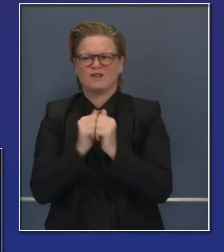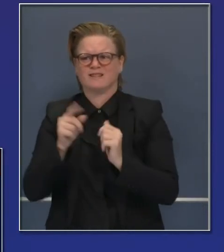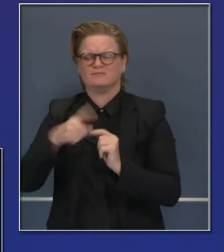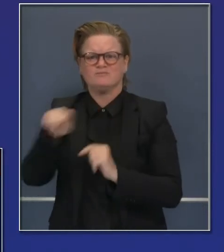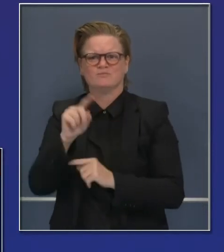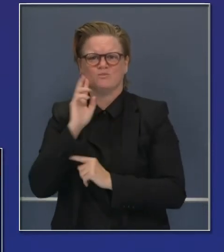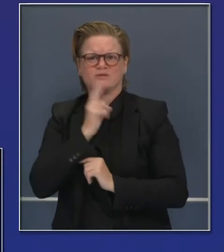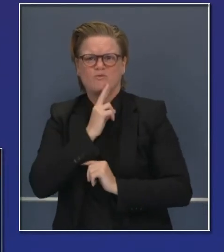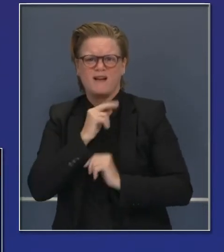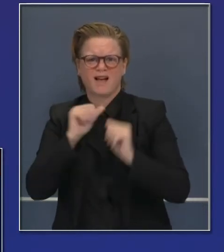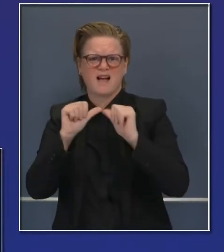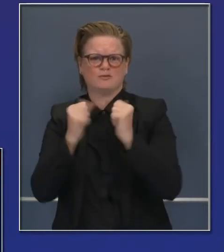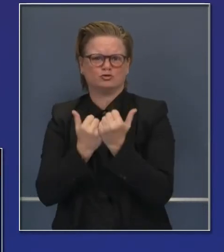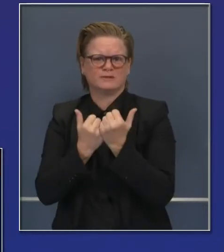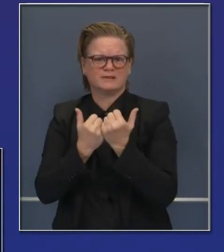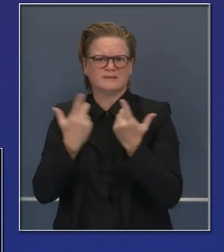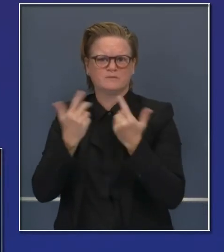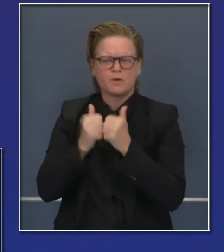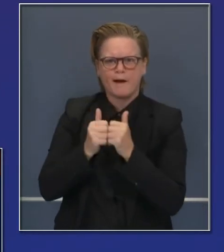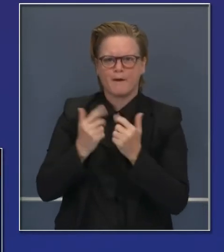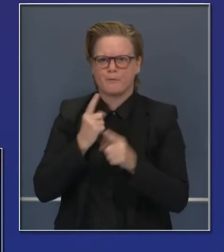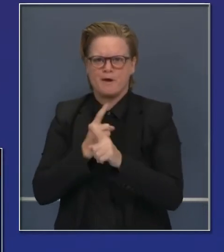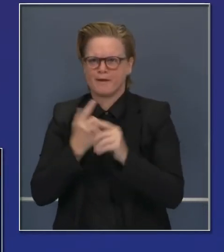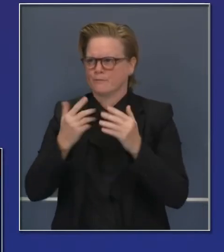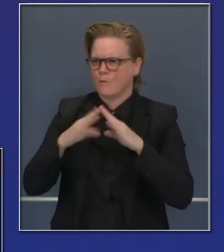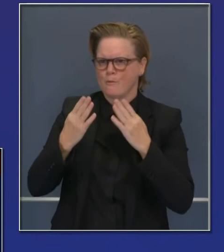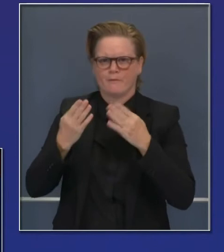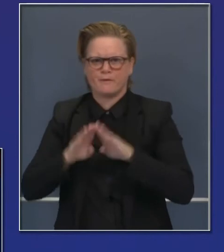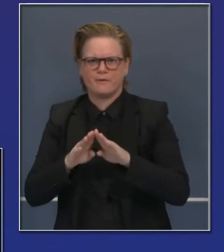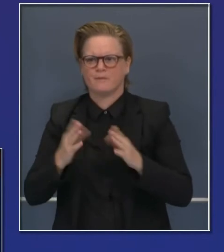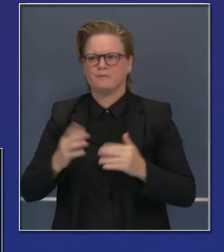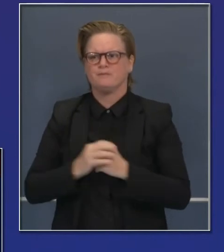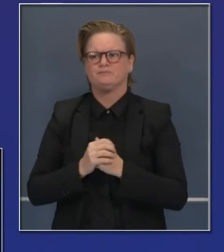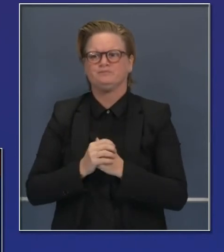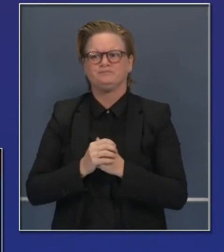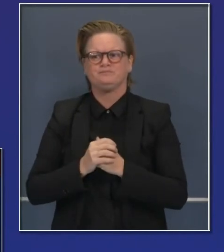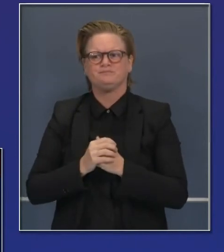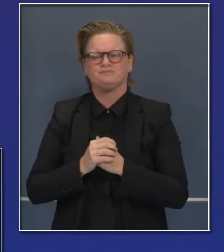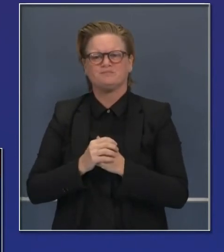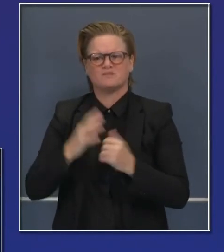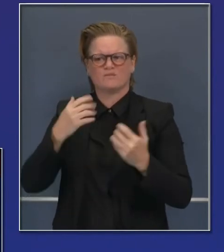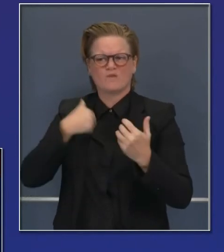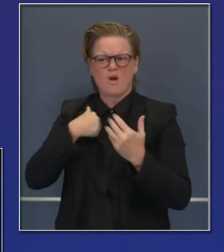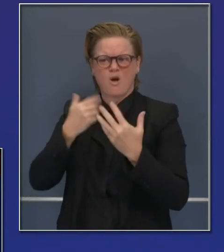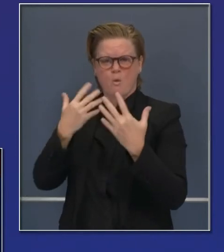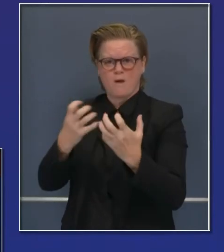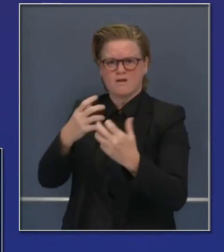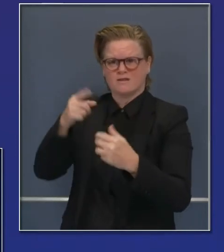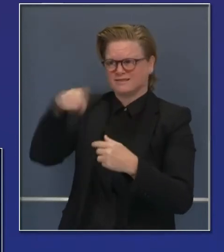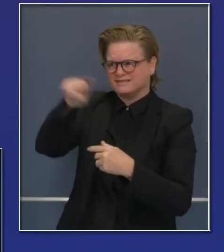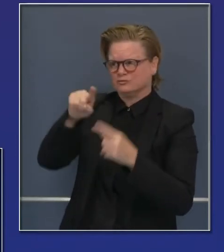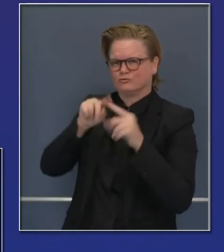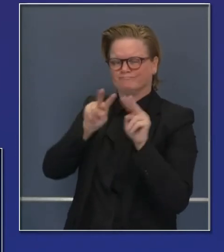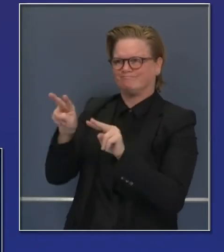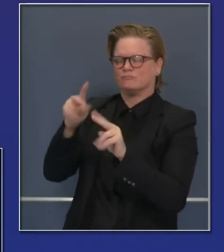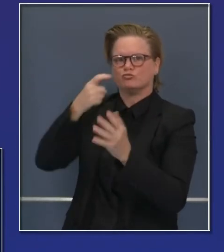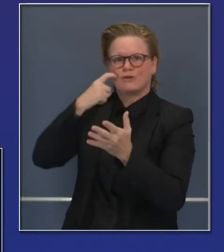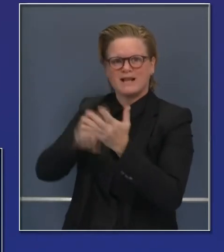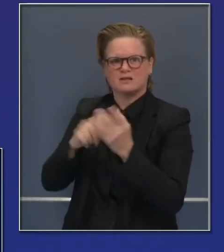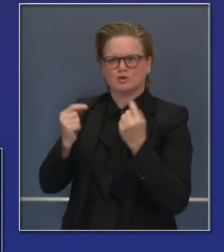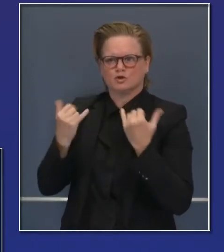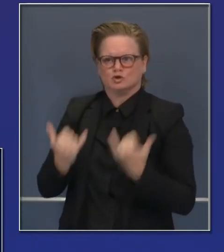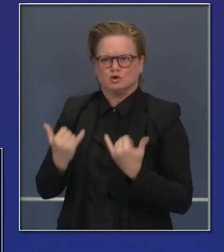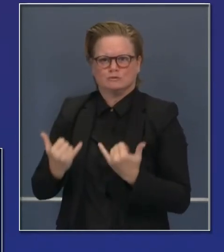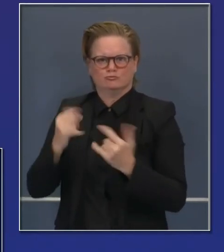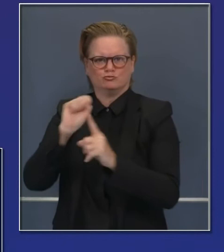for their recognition of this current moment that the state of California is in. We're also